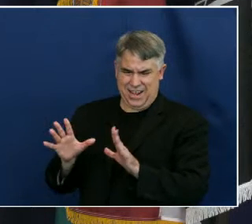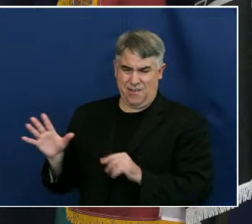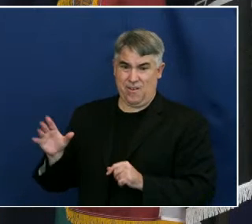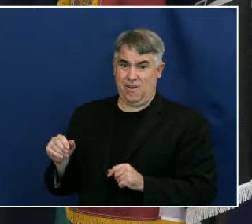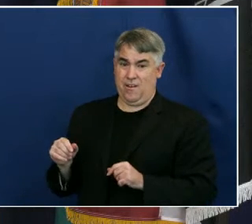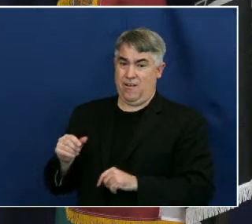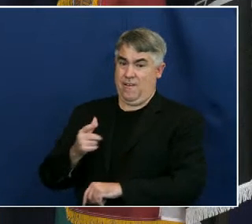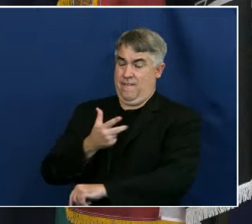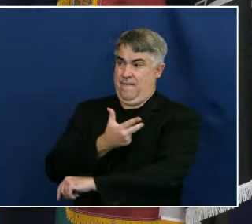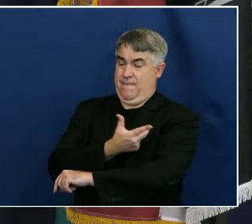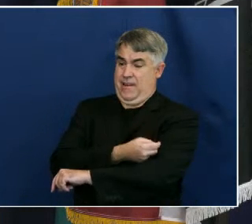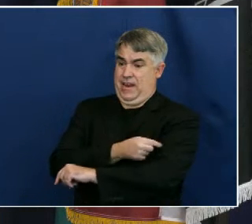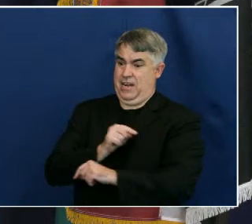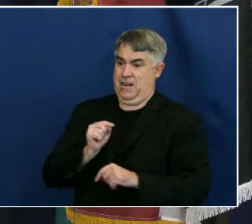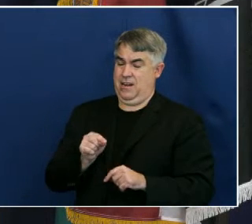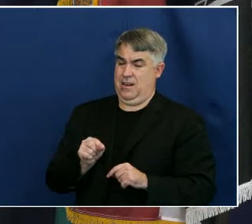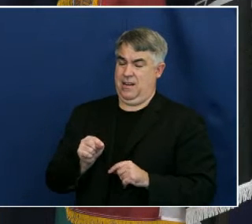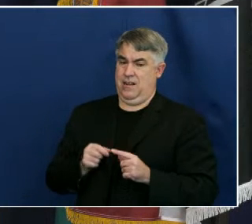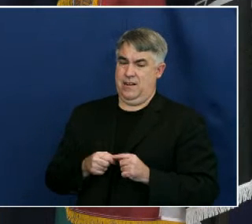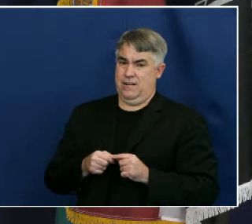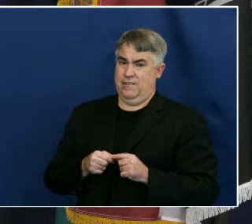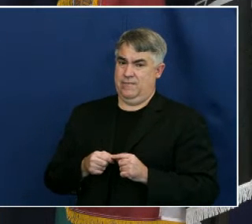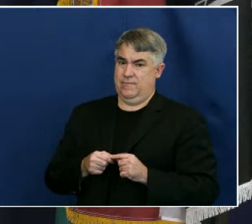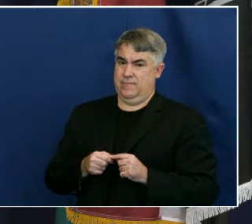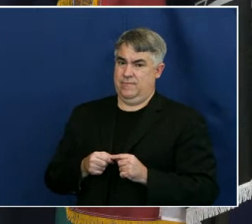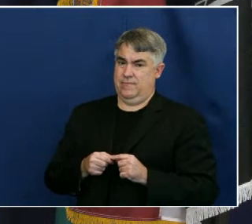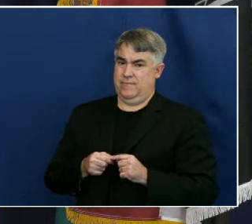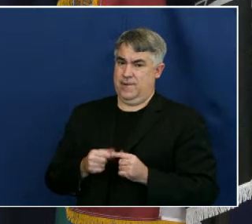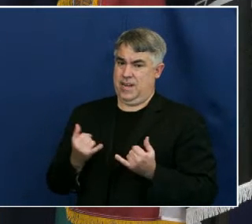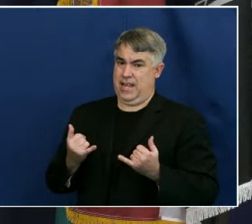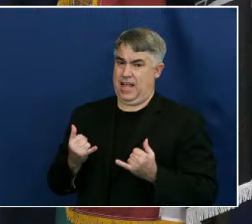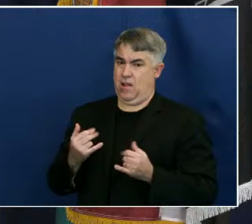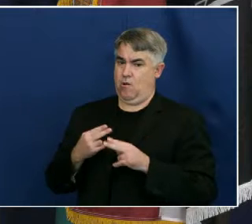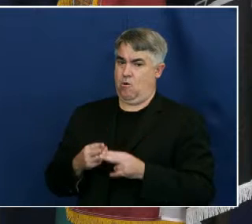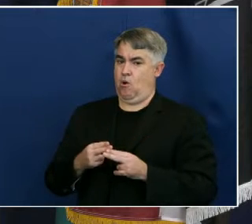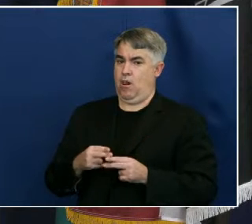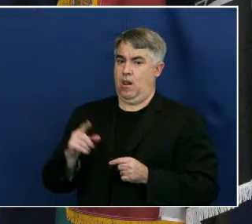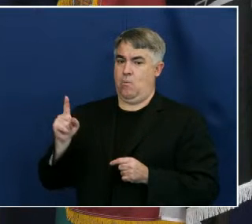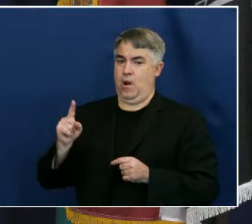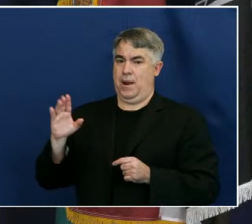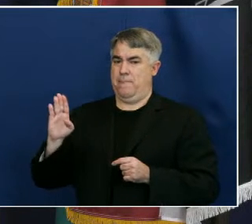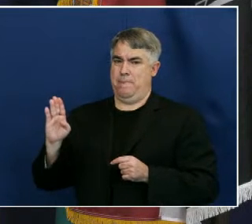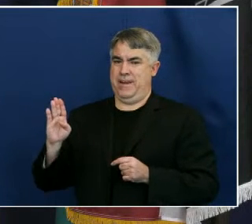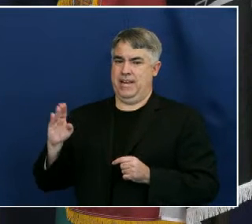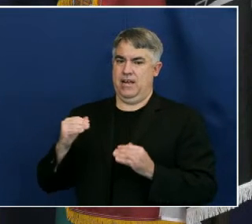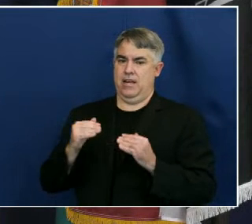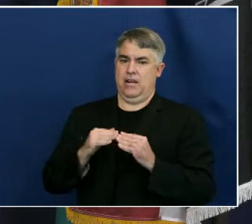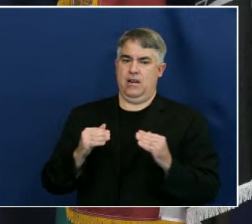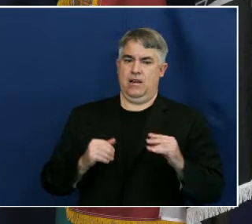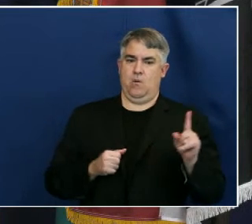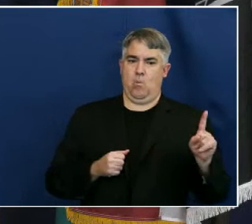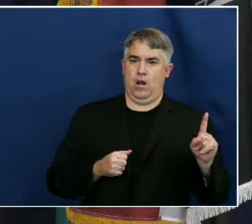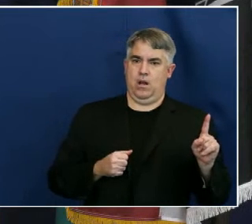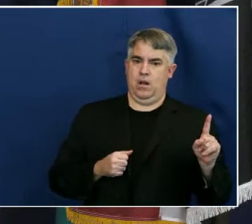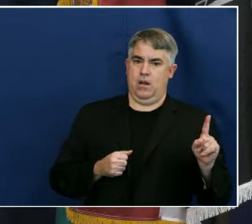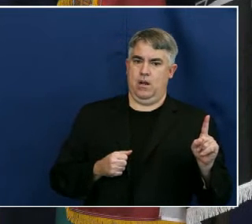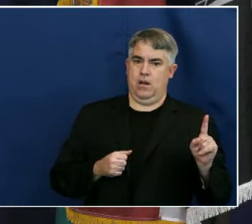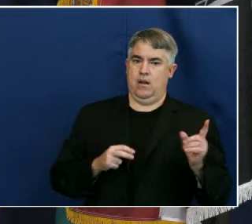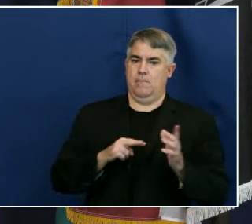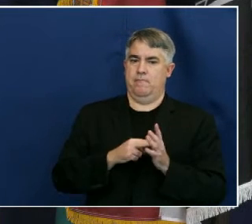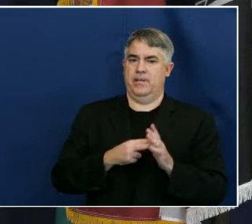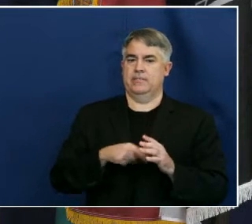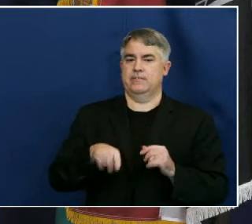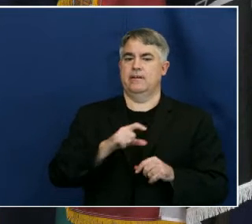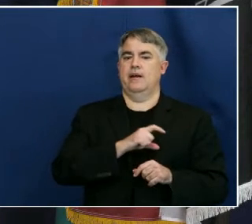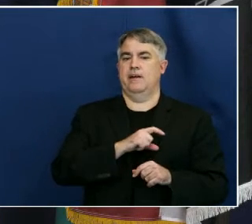Diego County is moving into phase 1B tier 1. I noticed on the website, of course, under phase 1B tier 1, we first had the 65 and up,